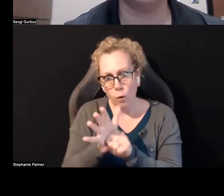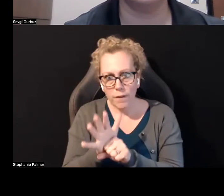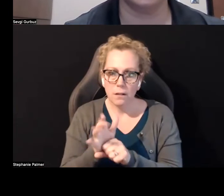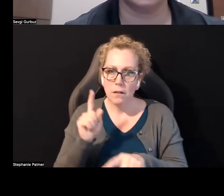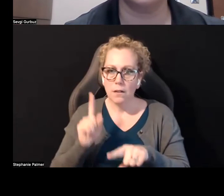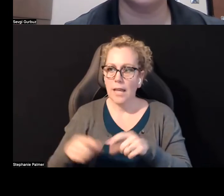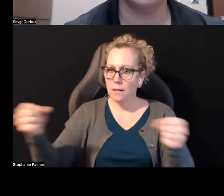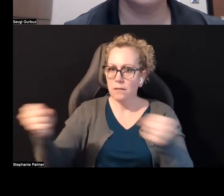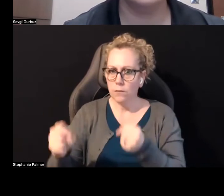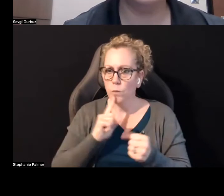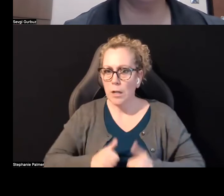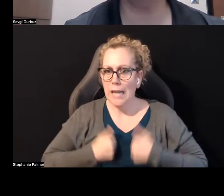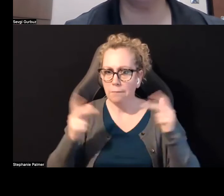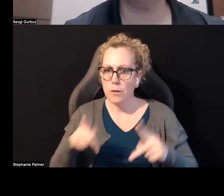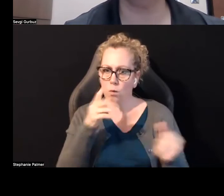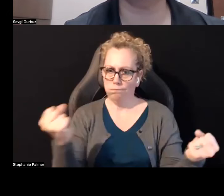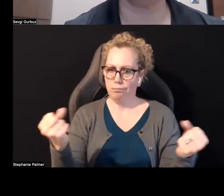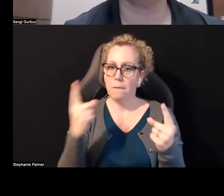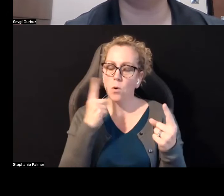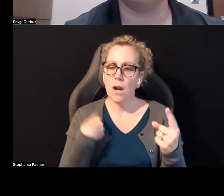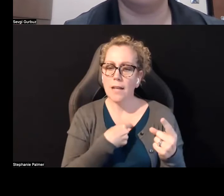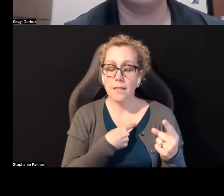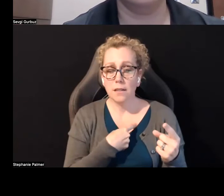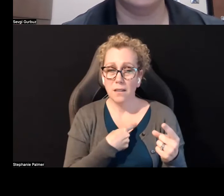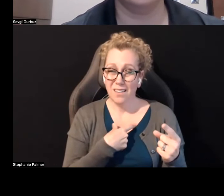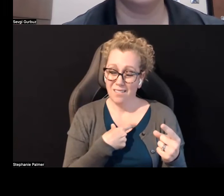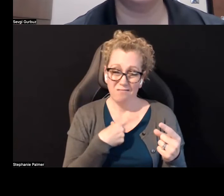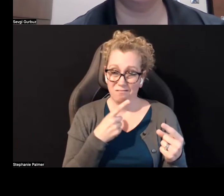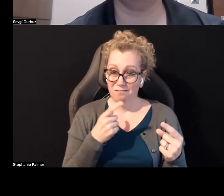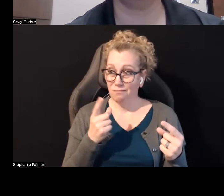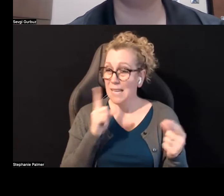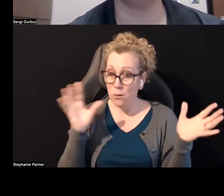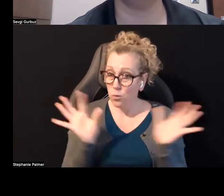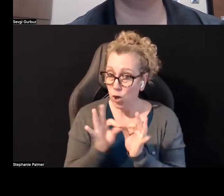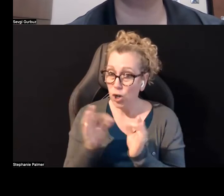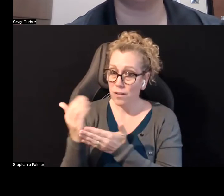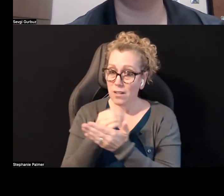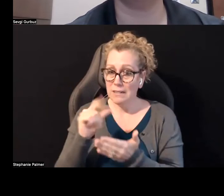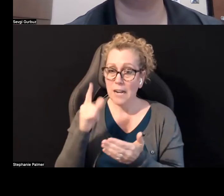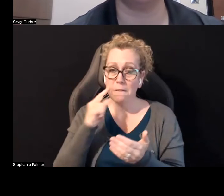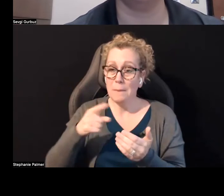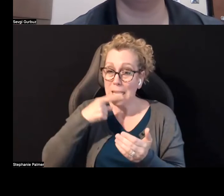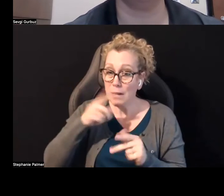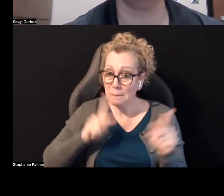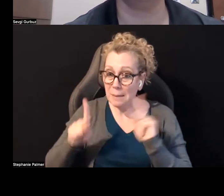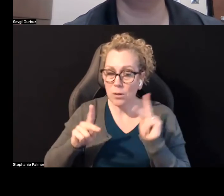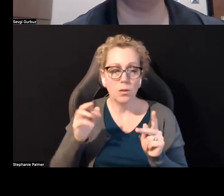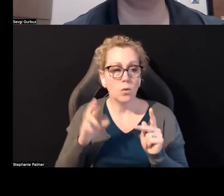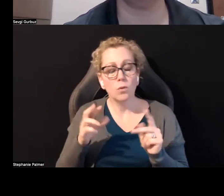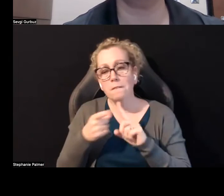collect data from fluent signers. Is there any value at all in collecting data from hearing signers or